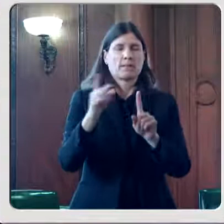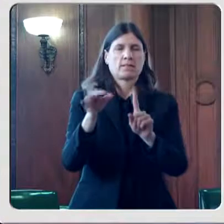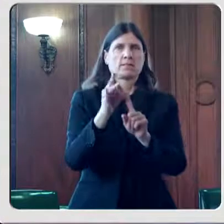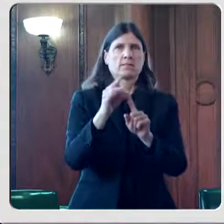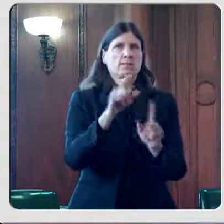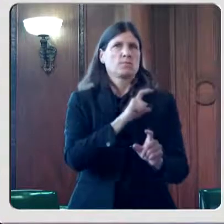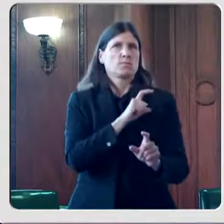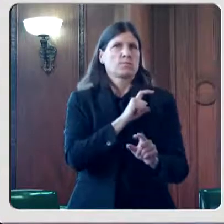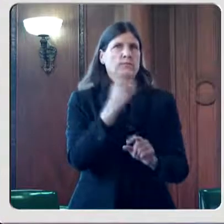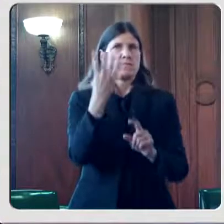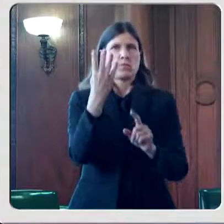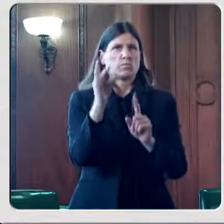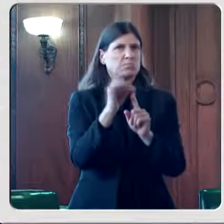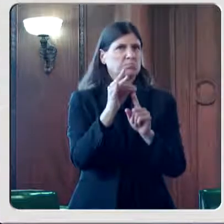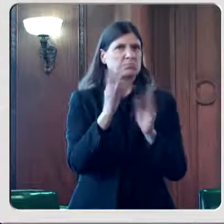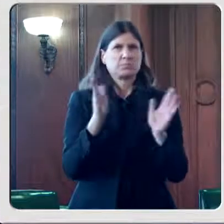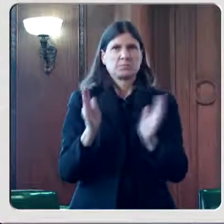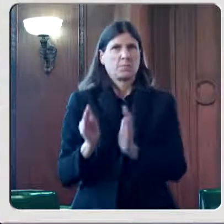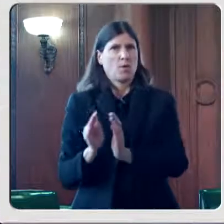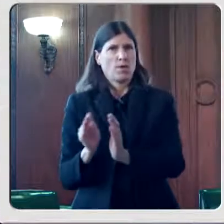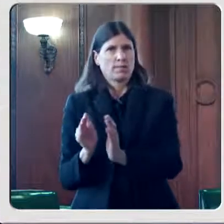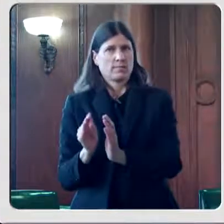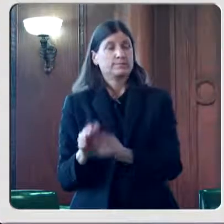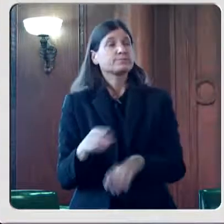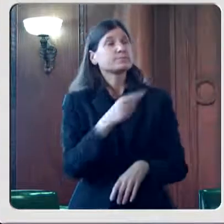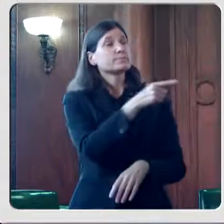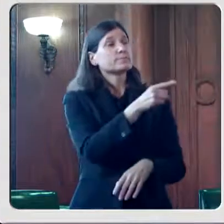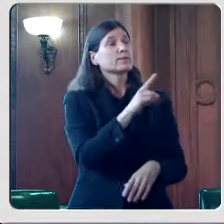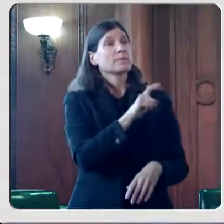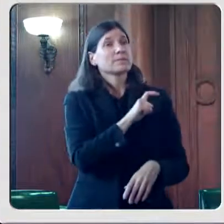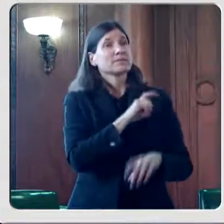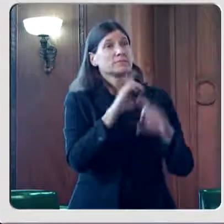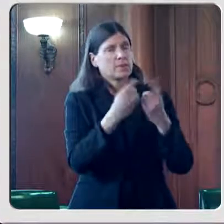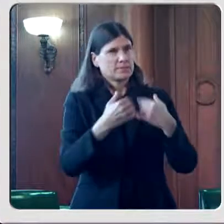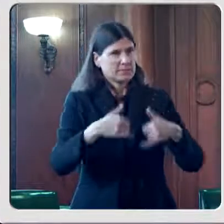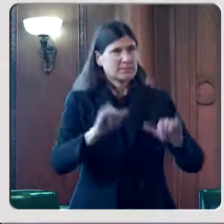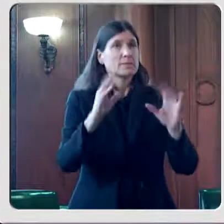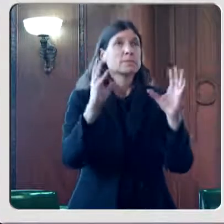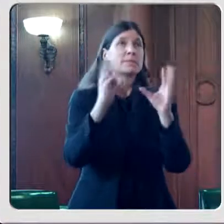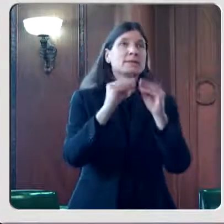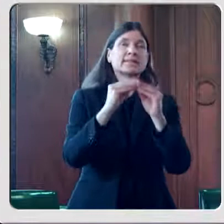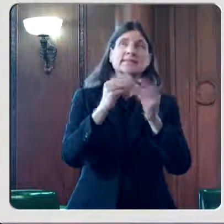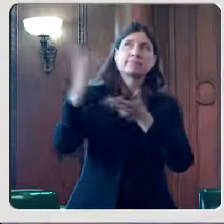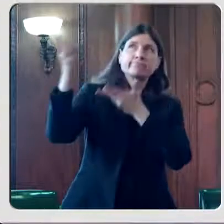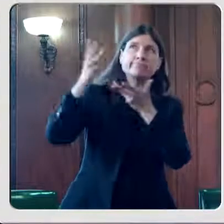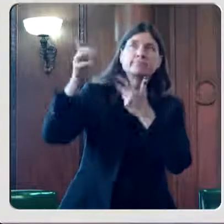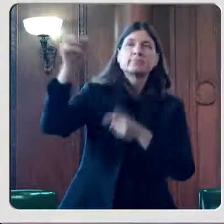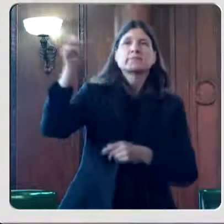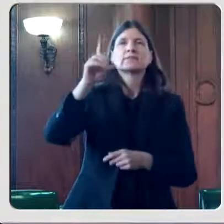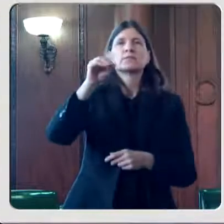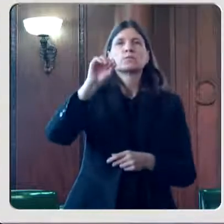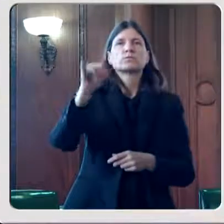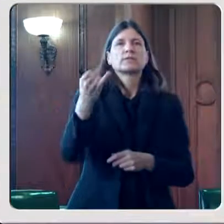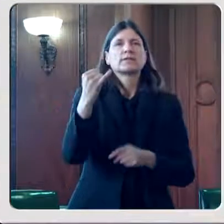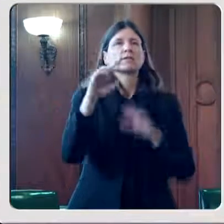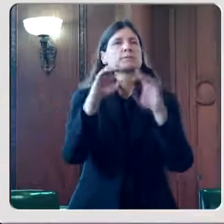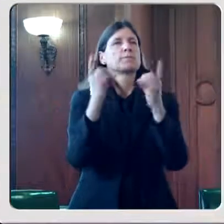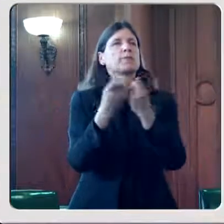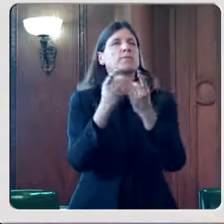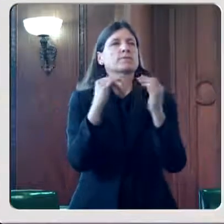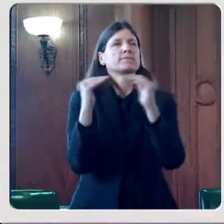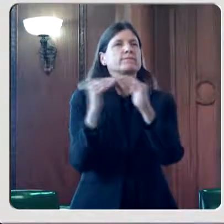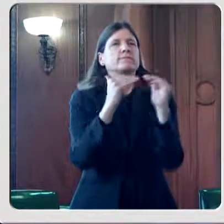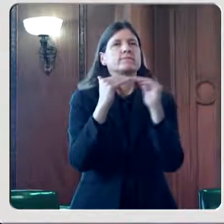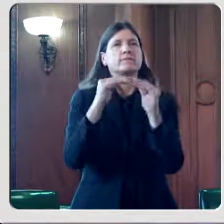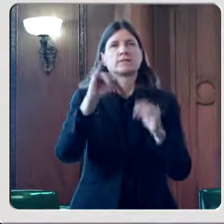Justice. Commissioner Calvi indicates on the fire department, they're down 6 with COVID.